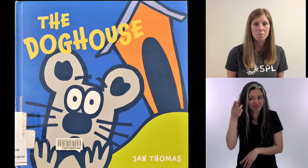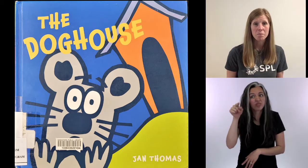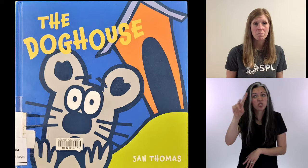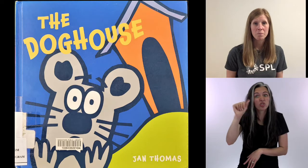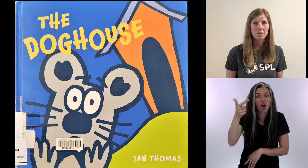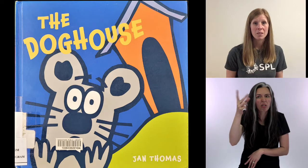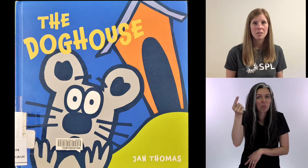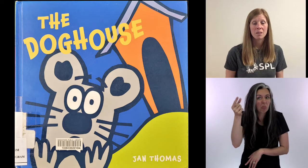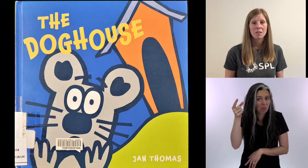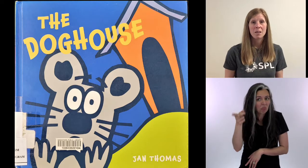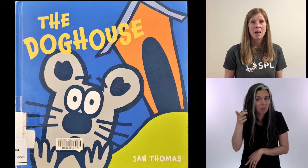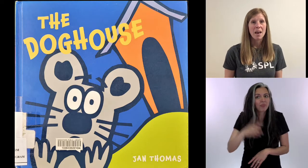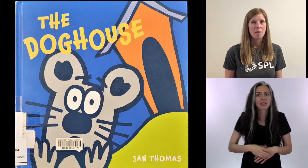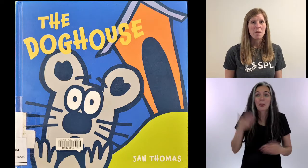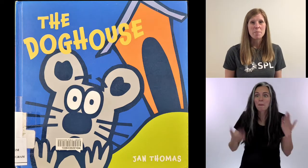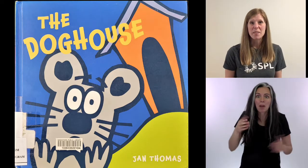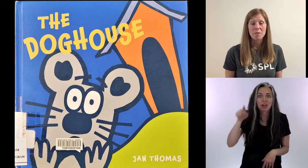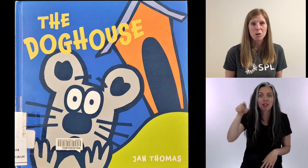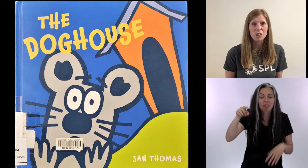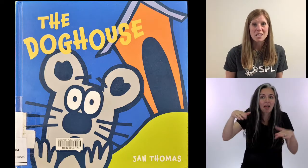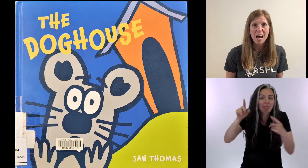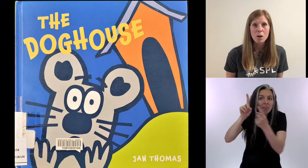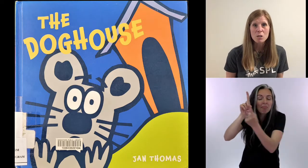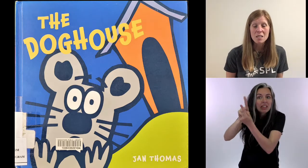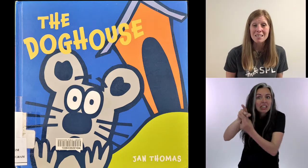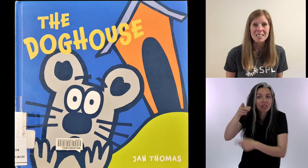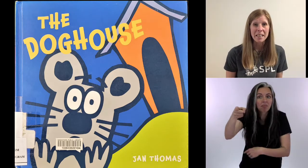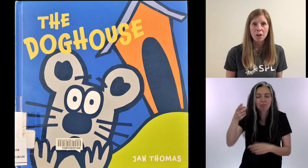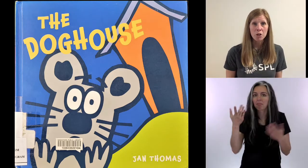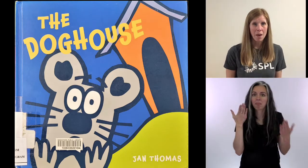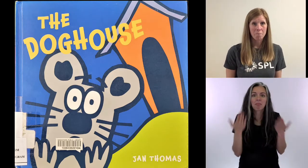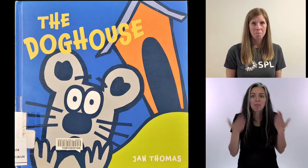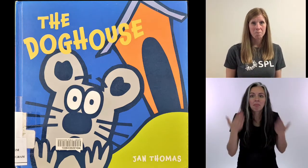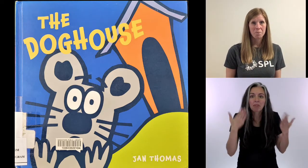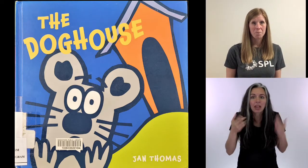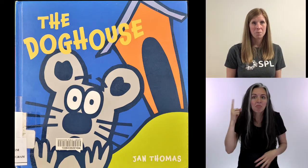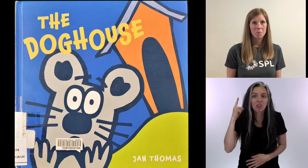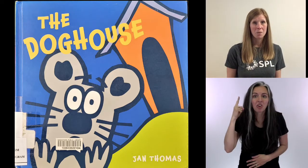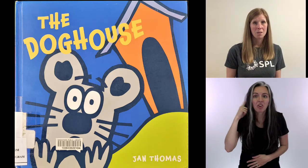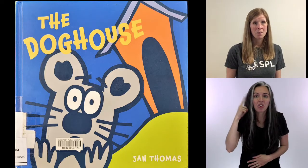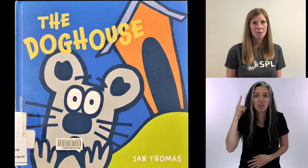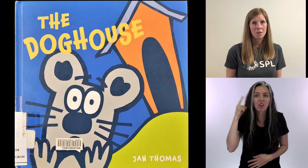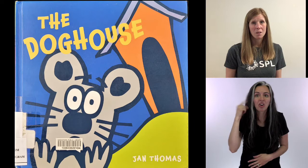met. And maybe they've heard sounds that scare them.